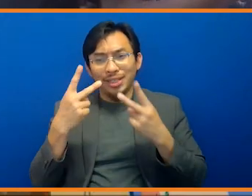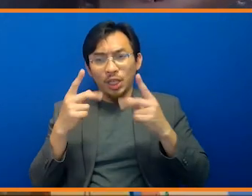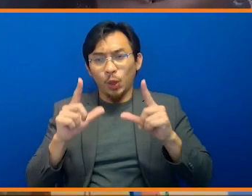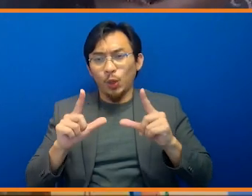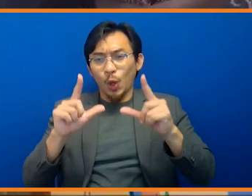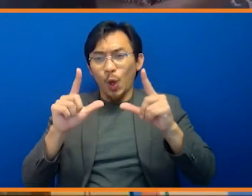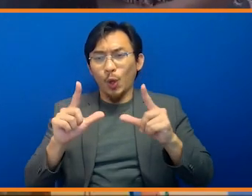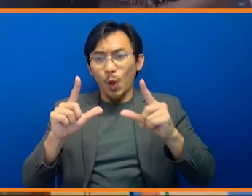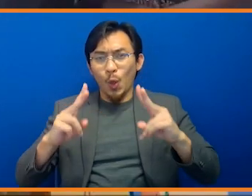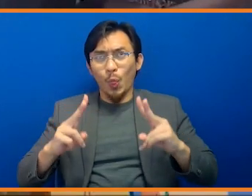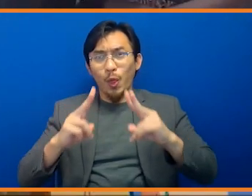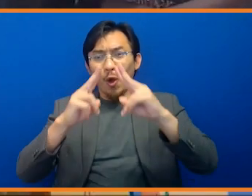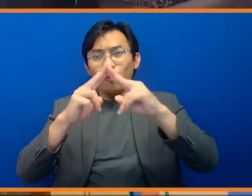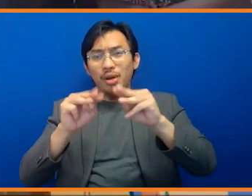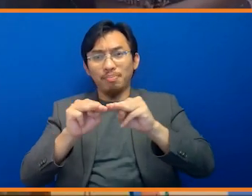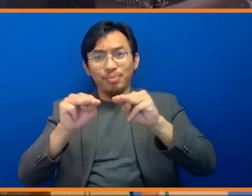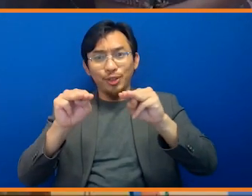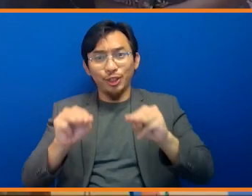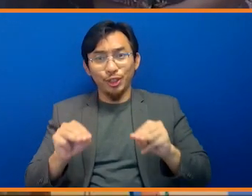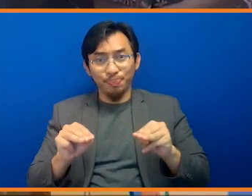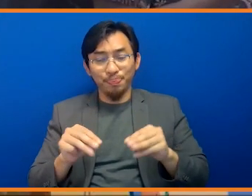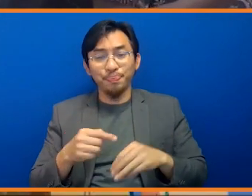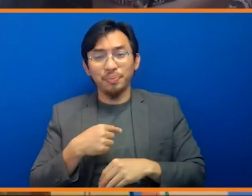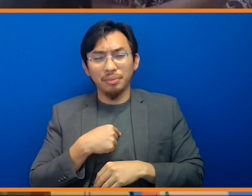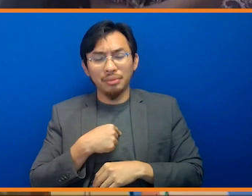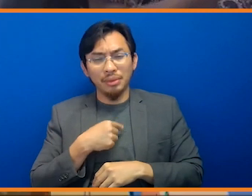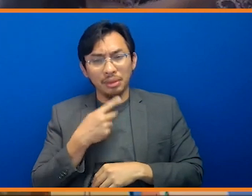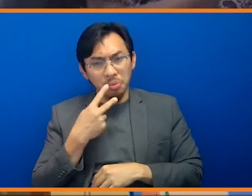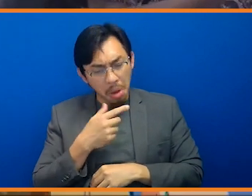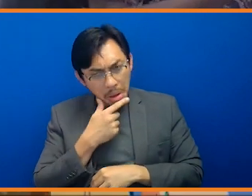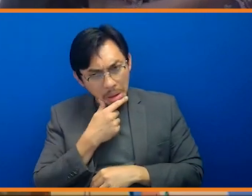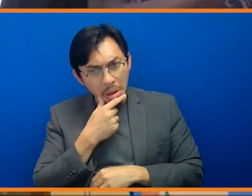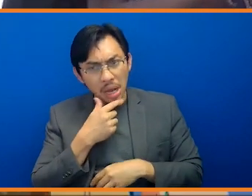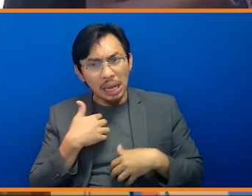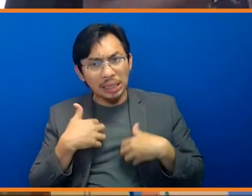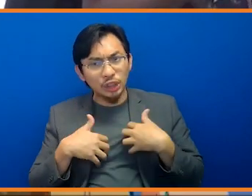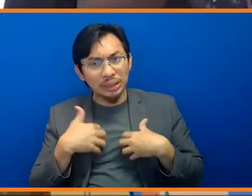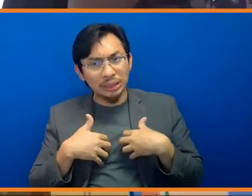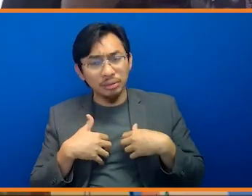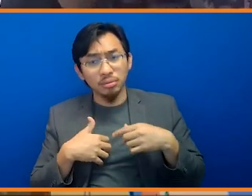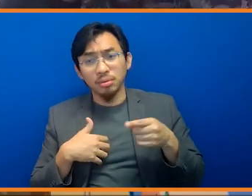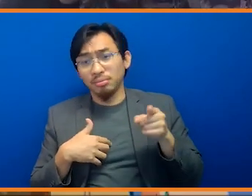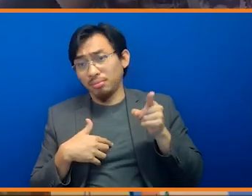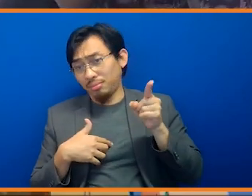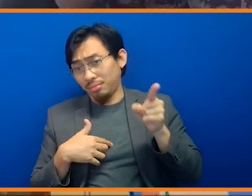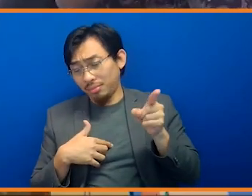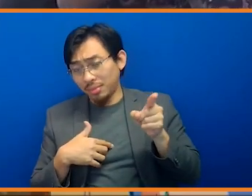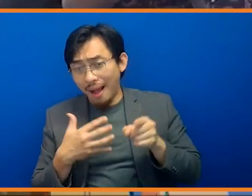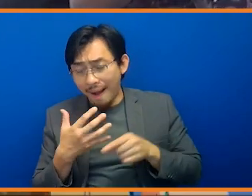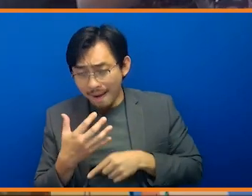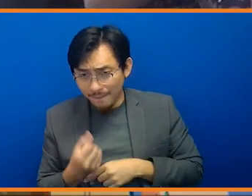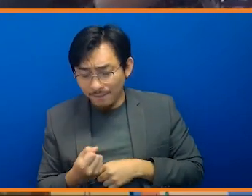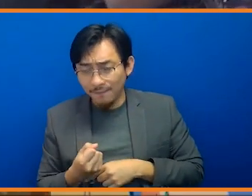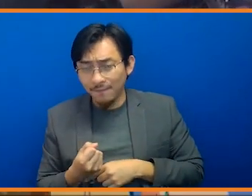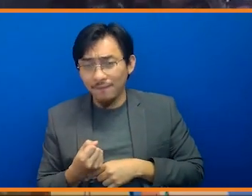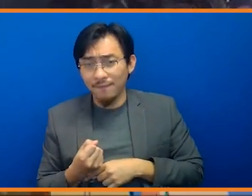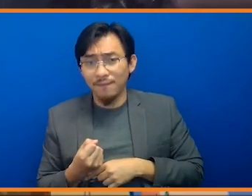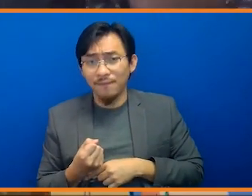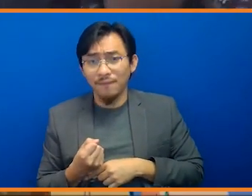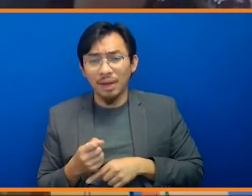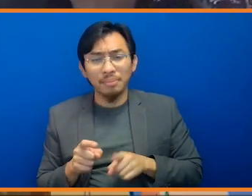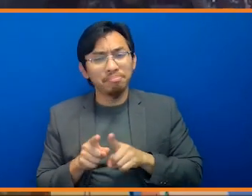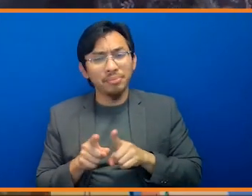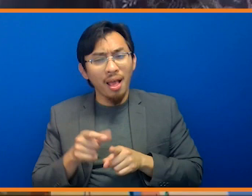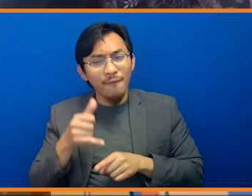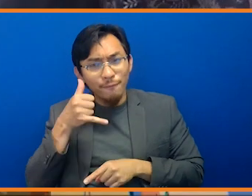Tower as museum, and it got me. I'm really interested that they have like